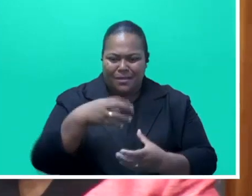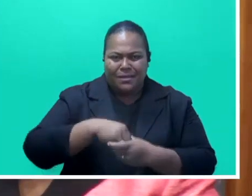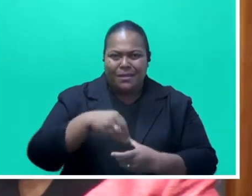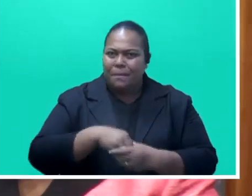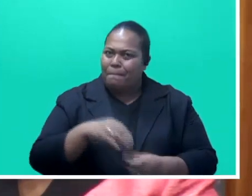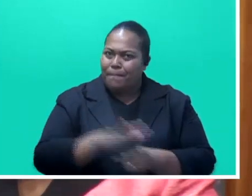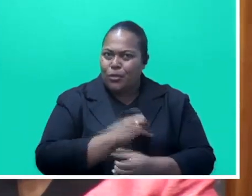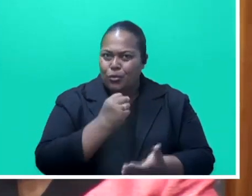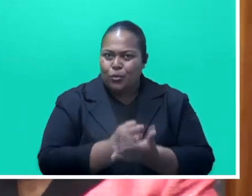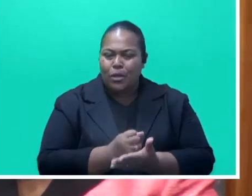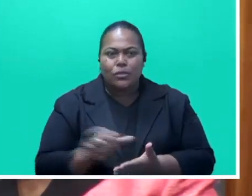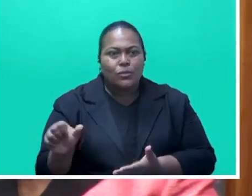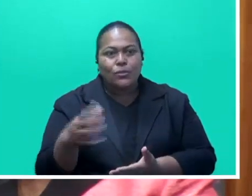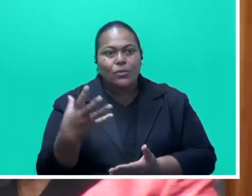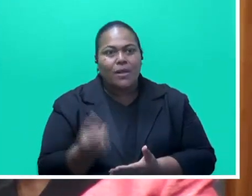interoperability